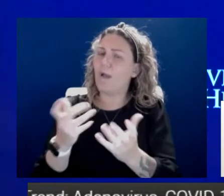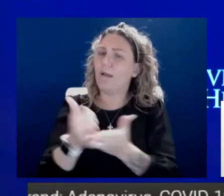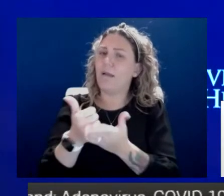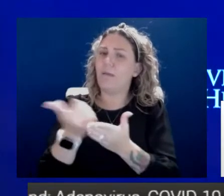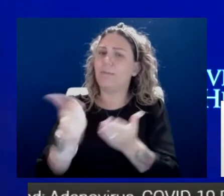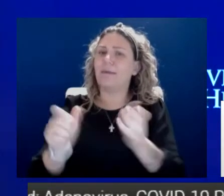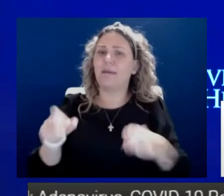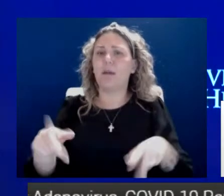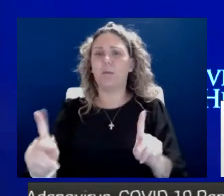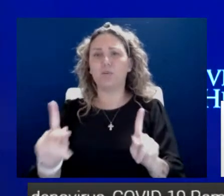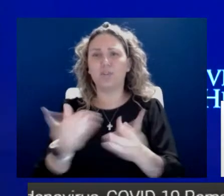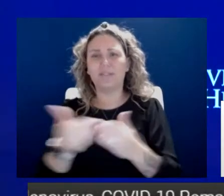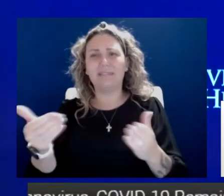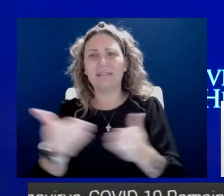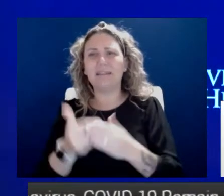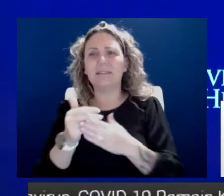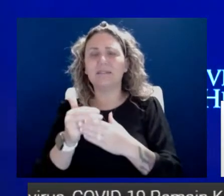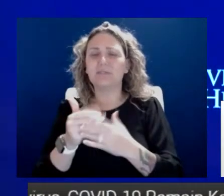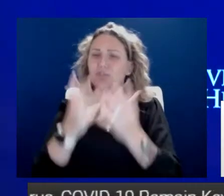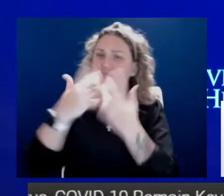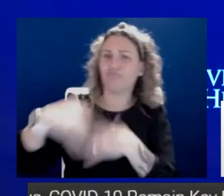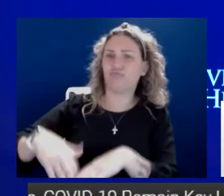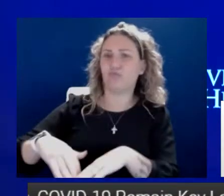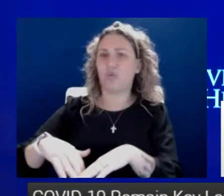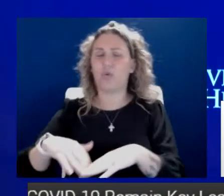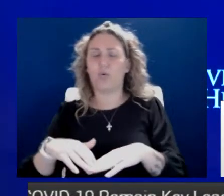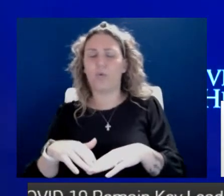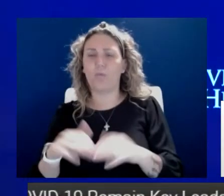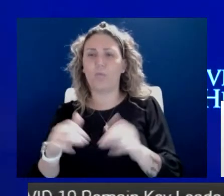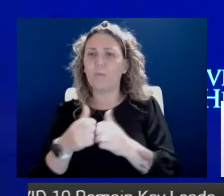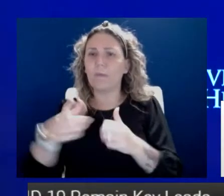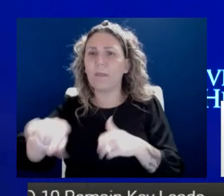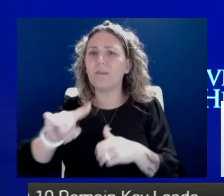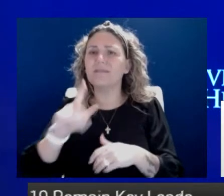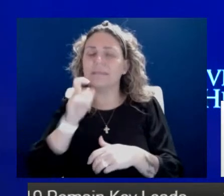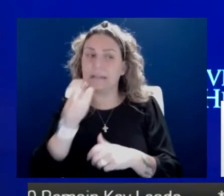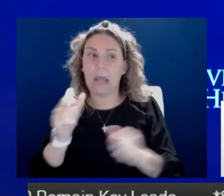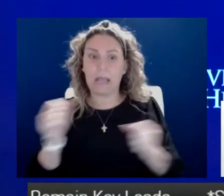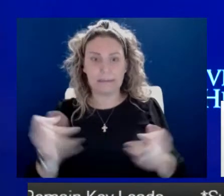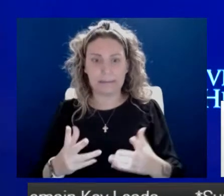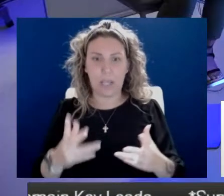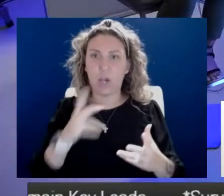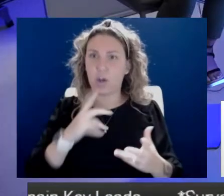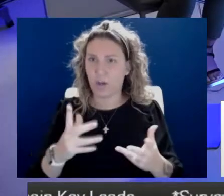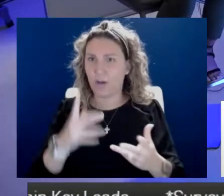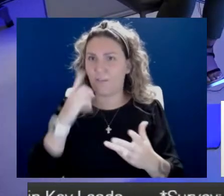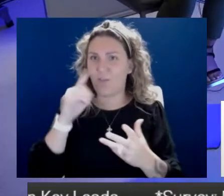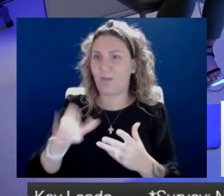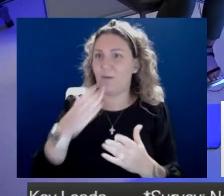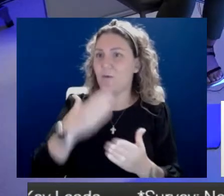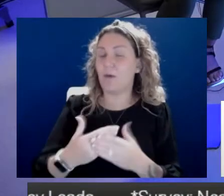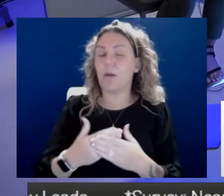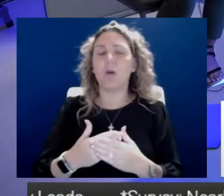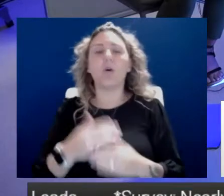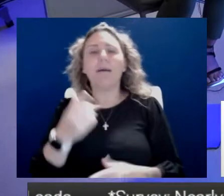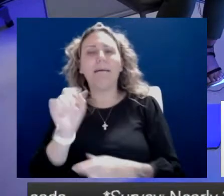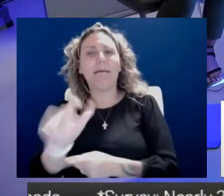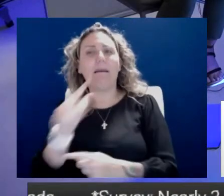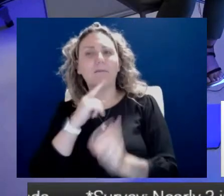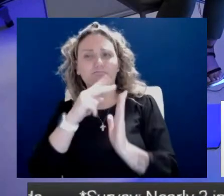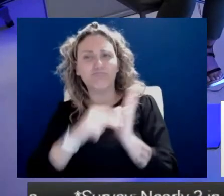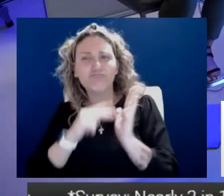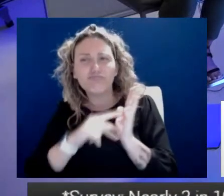can do to work with you on these things to make it less scary and to navigate it really well. Okay, Gail, I was reading a recent article on